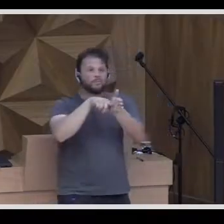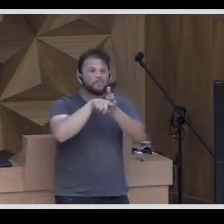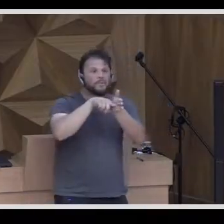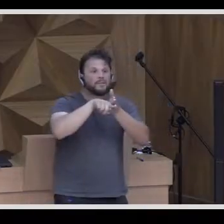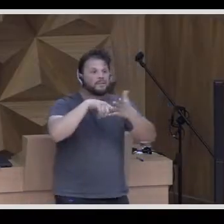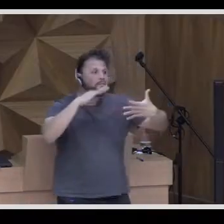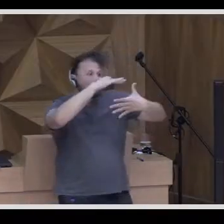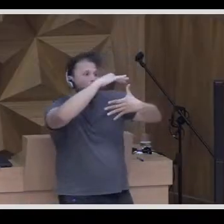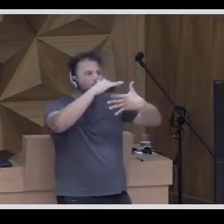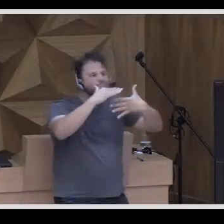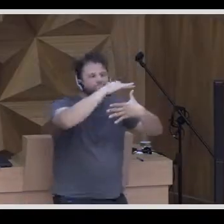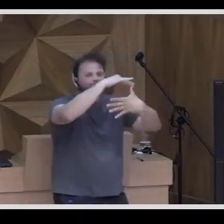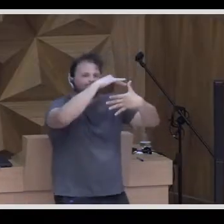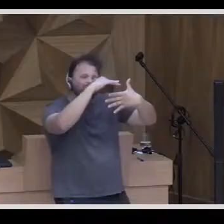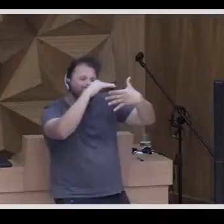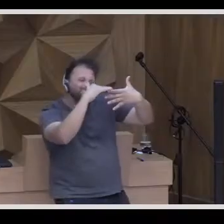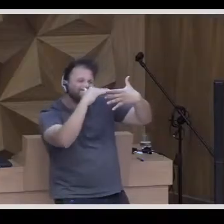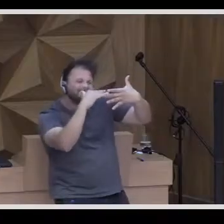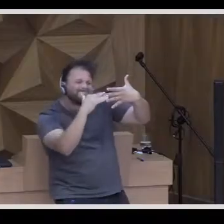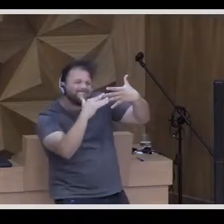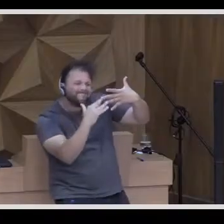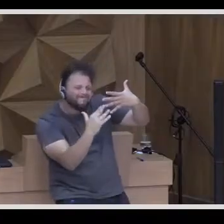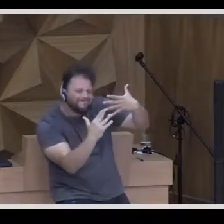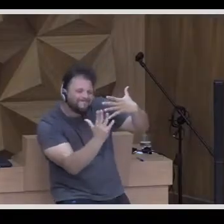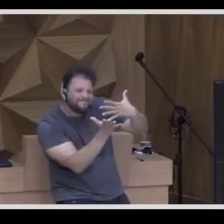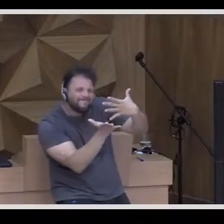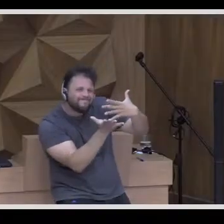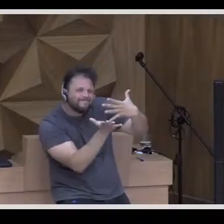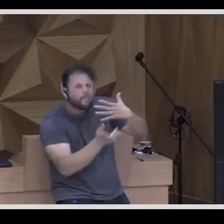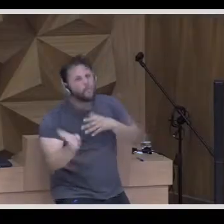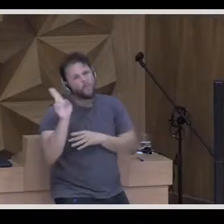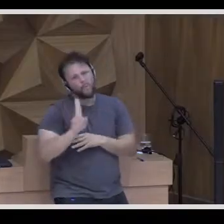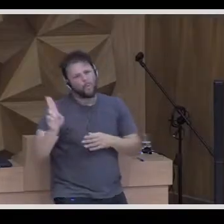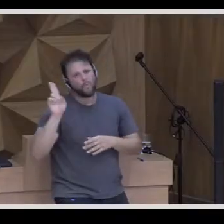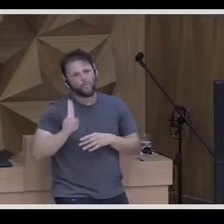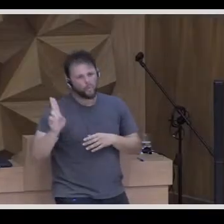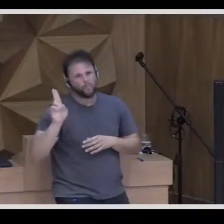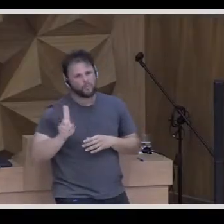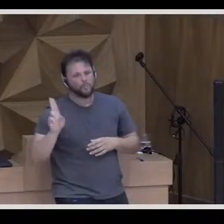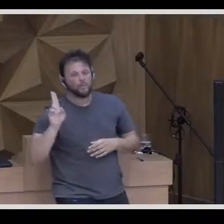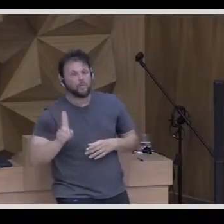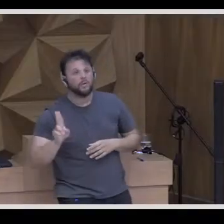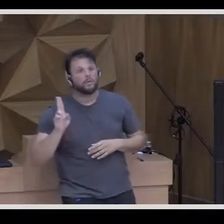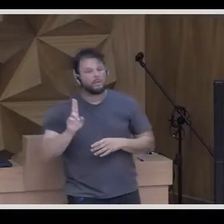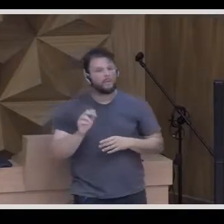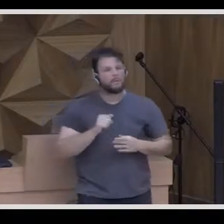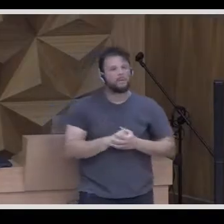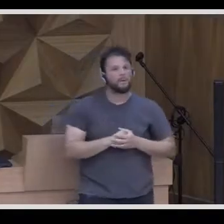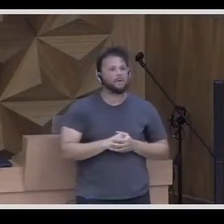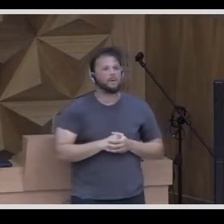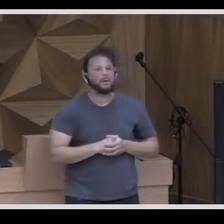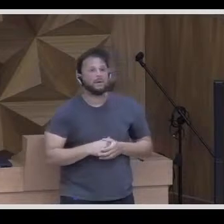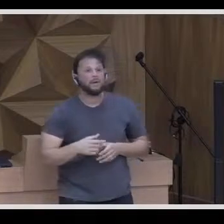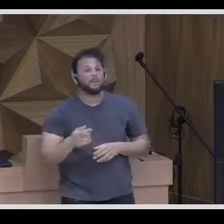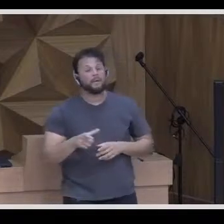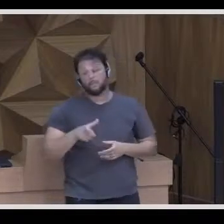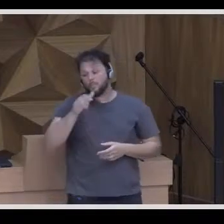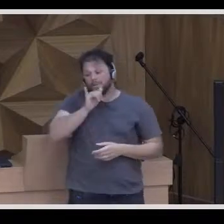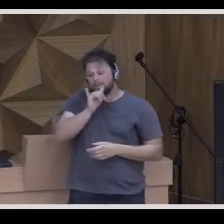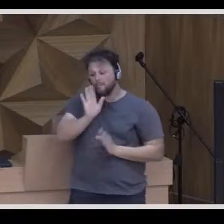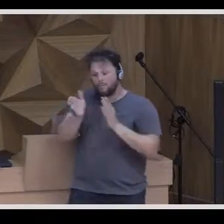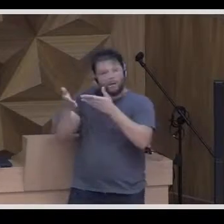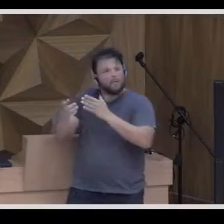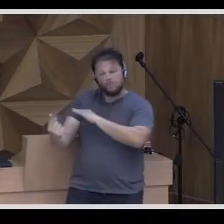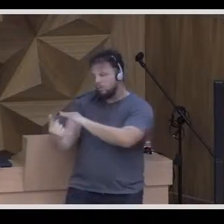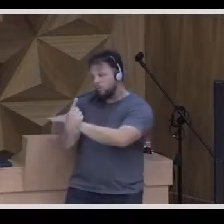things like scenarios and use cases and user stories and personas. And it was just kind of blowing the mind of these engineers who thought we were inventing